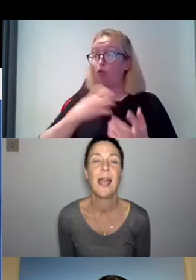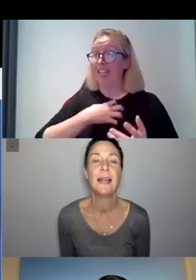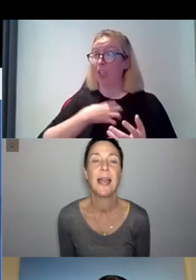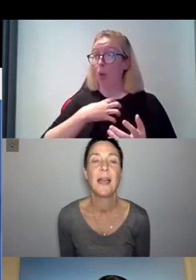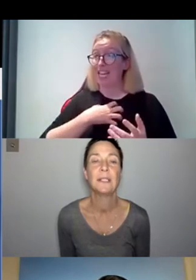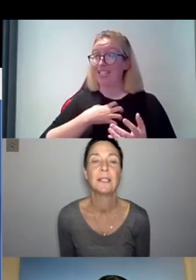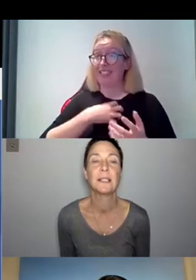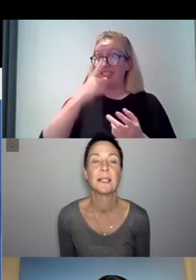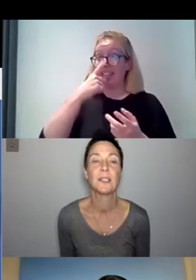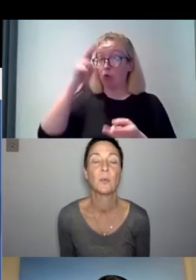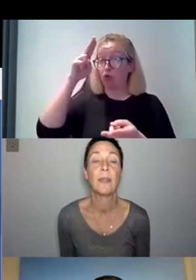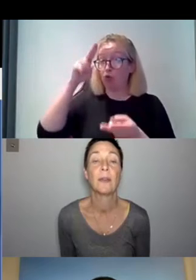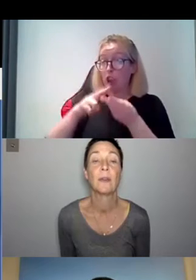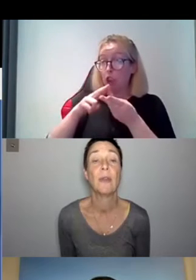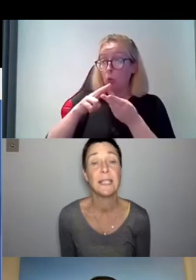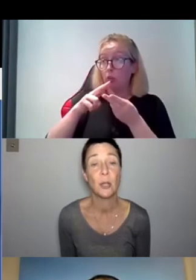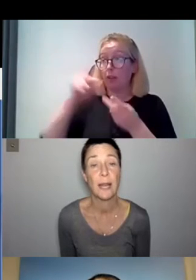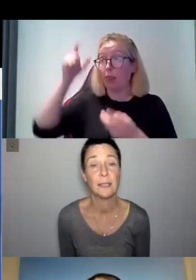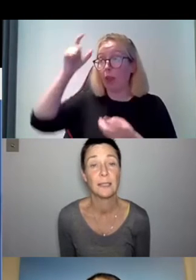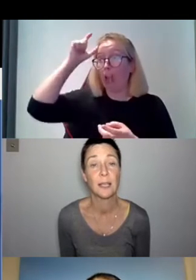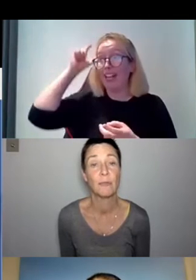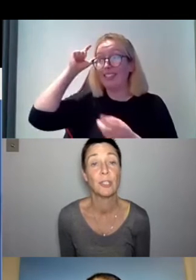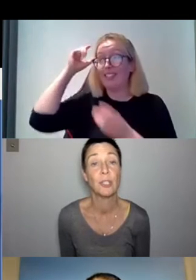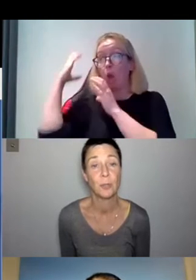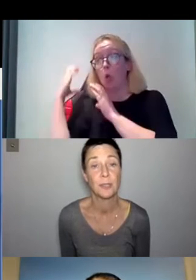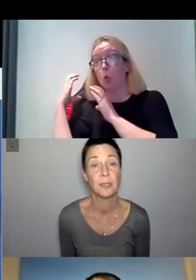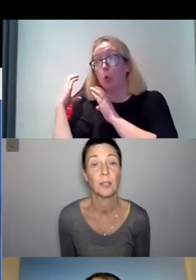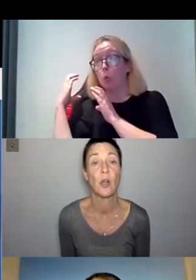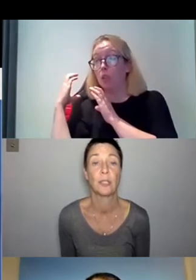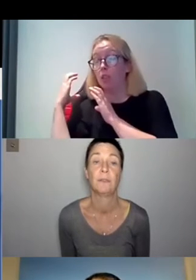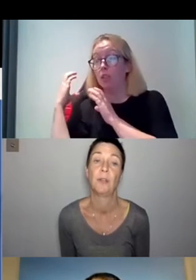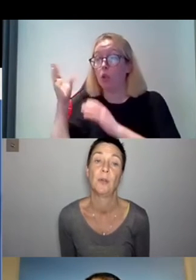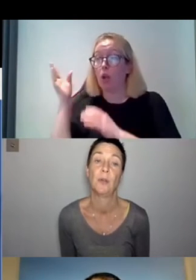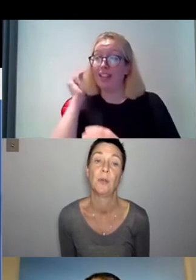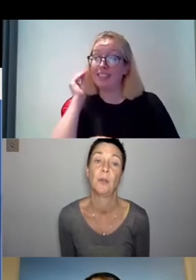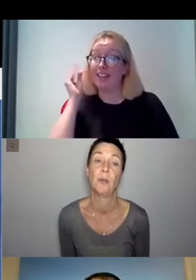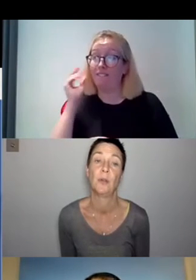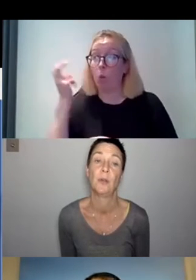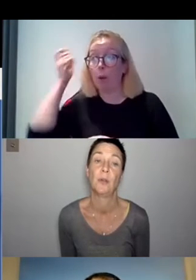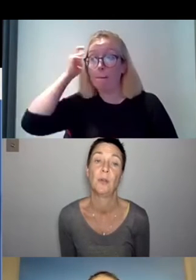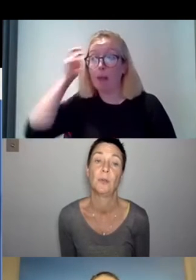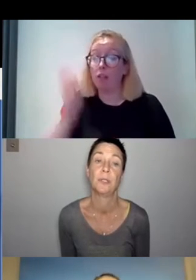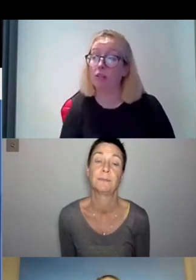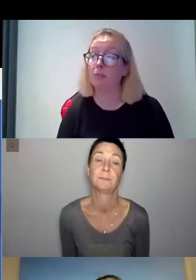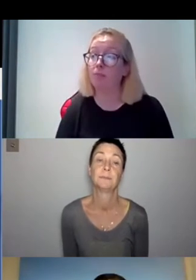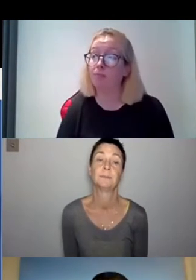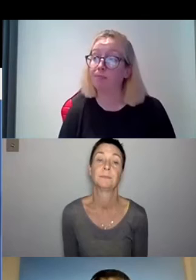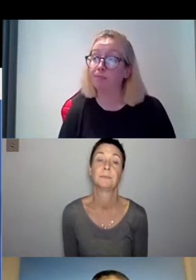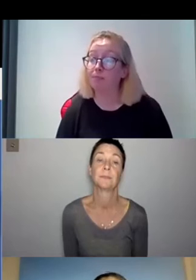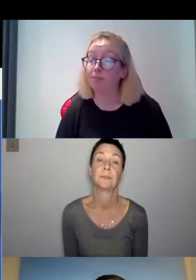Is there any evidence as to whether radio aids can reduce the cognitive load?